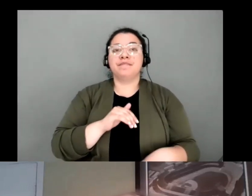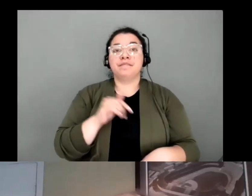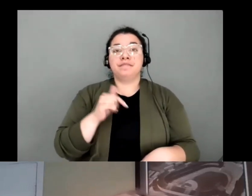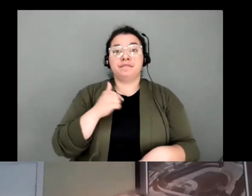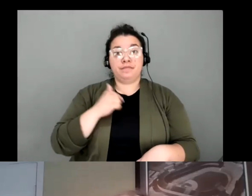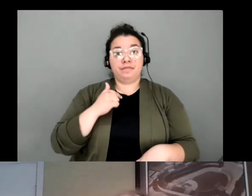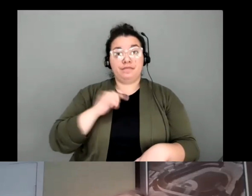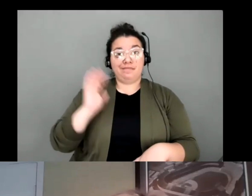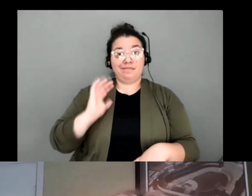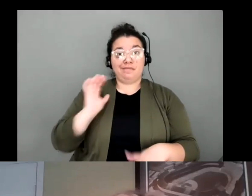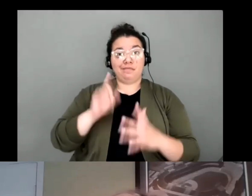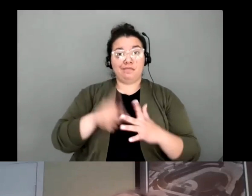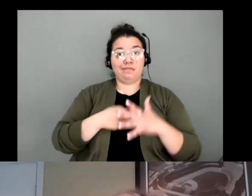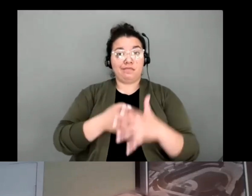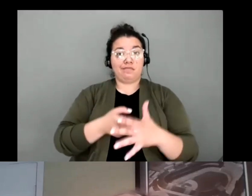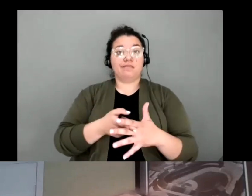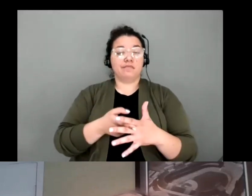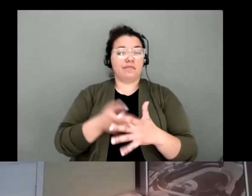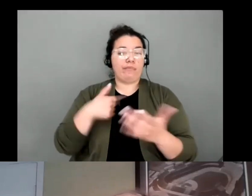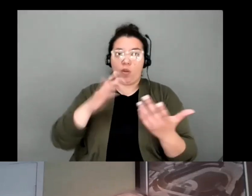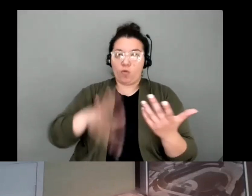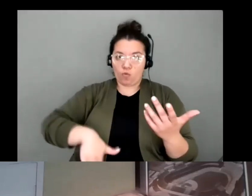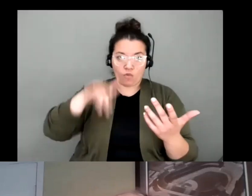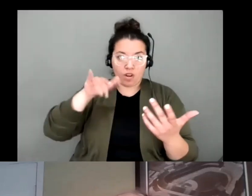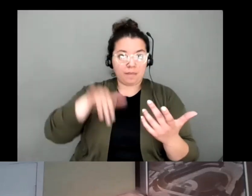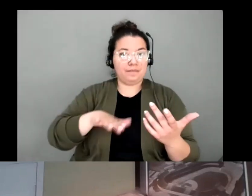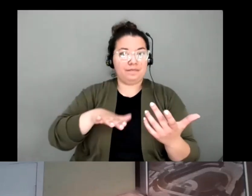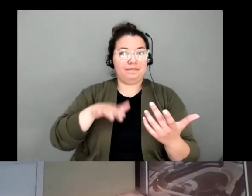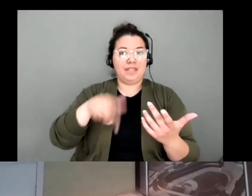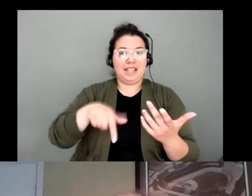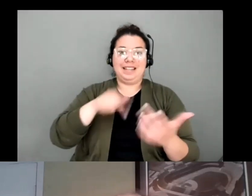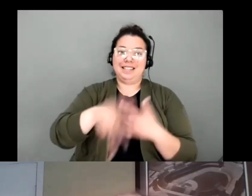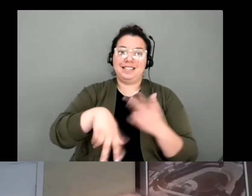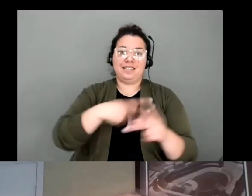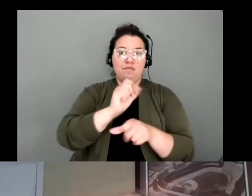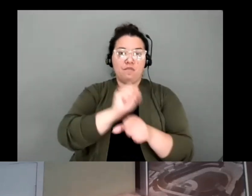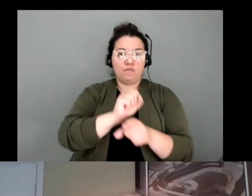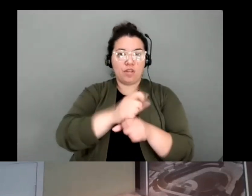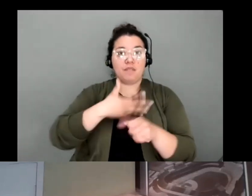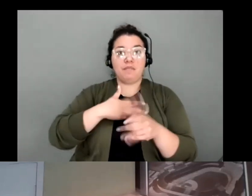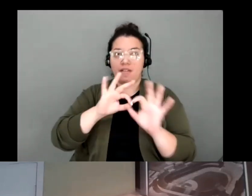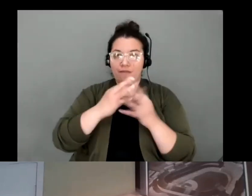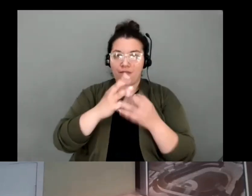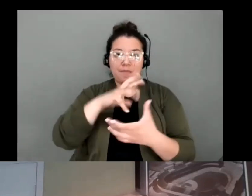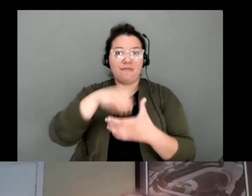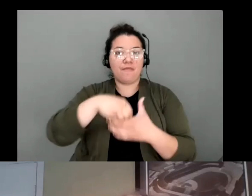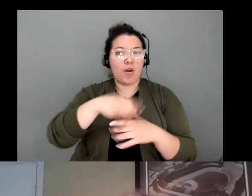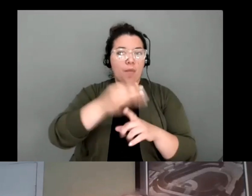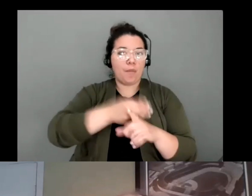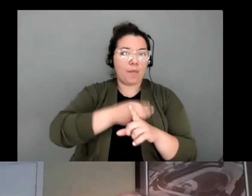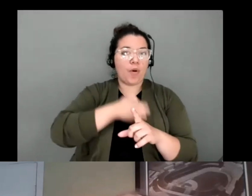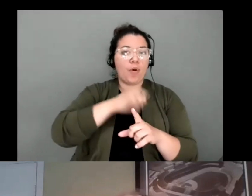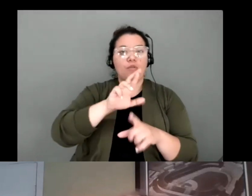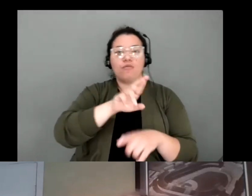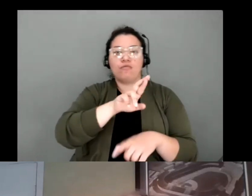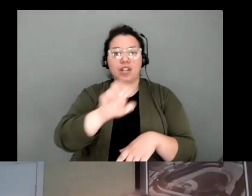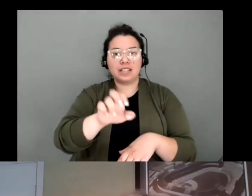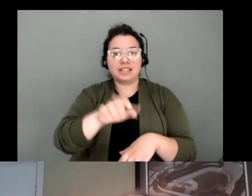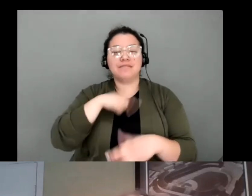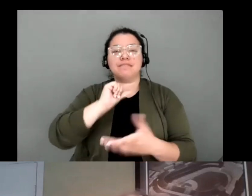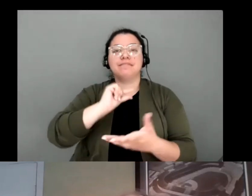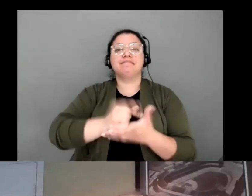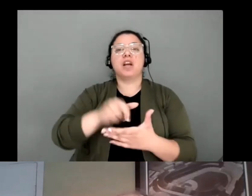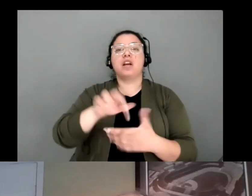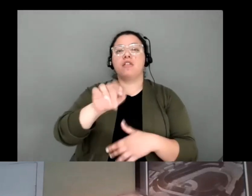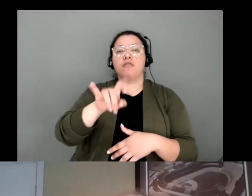started in the business growing up in it. My family's all been in mortgage or real estate. So I graduated from Radford University in